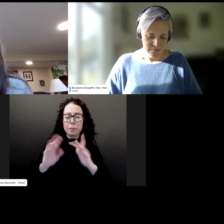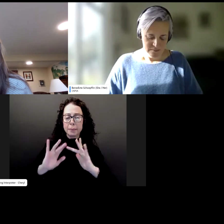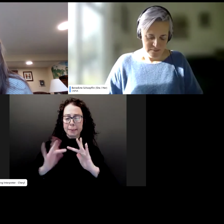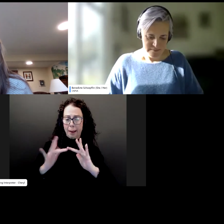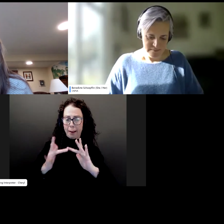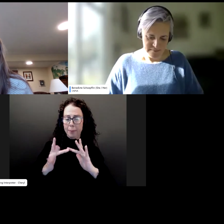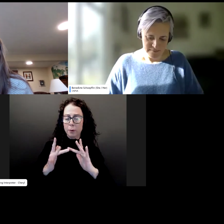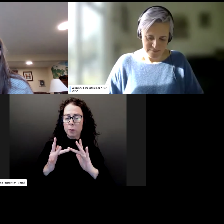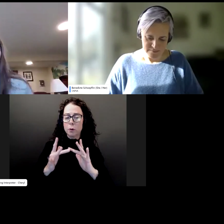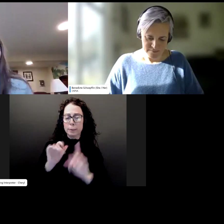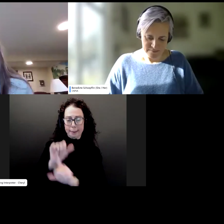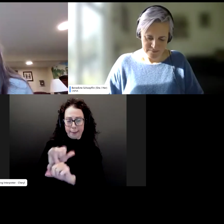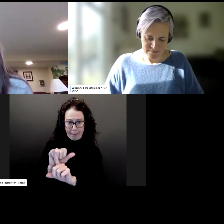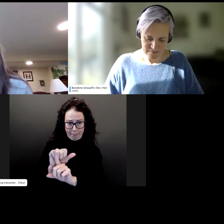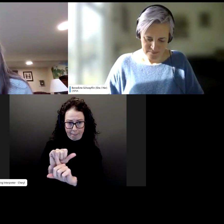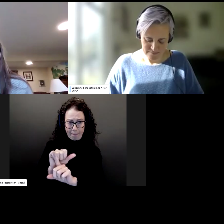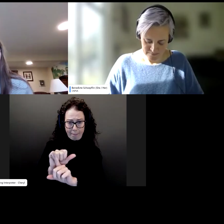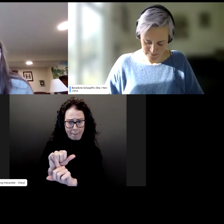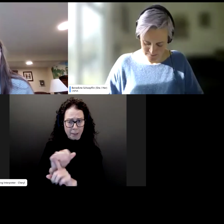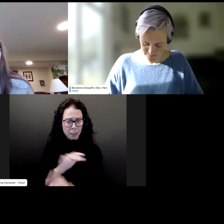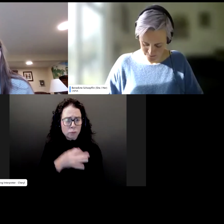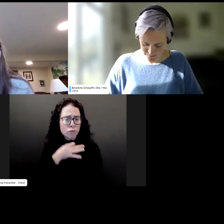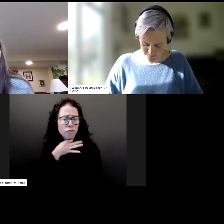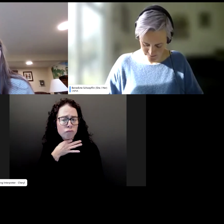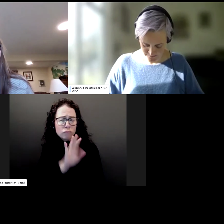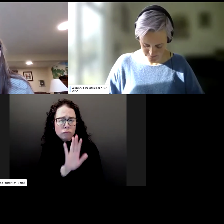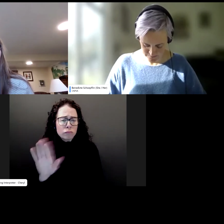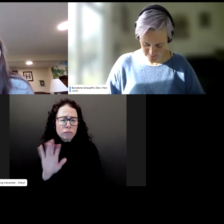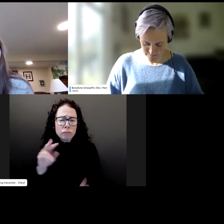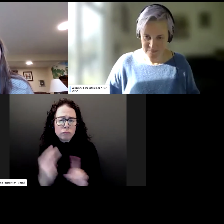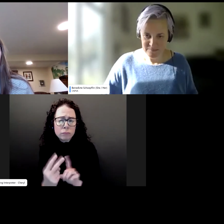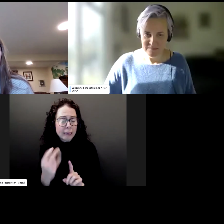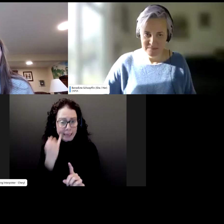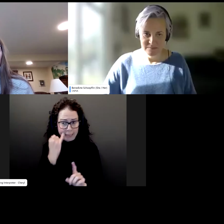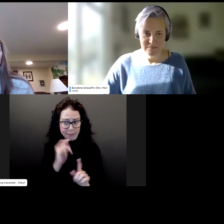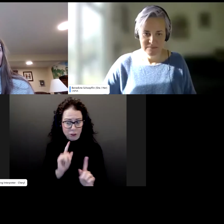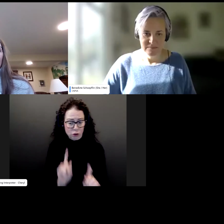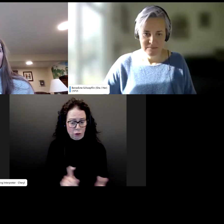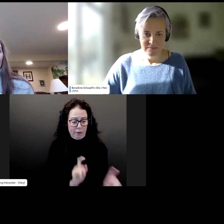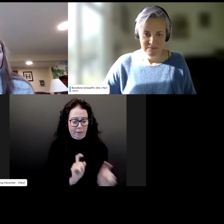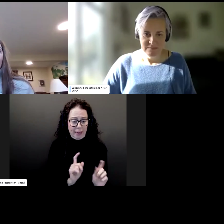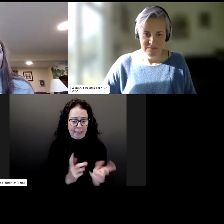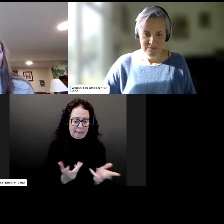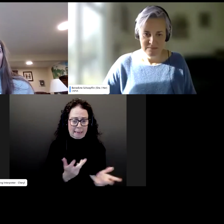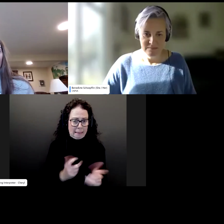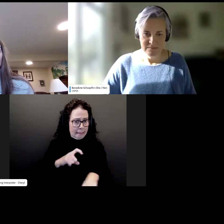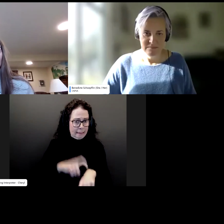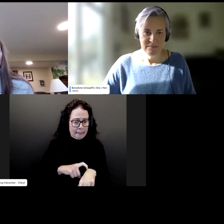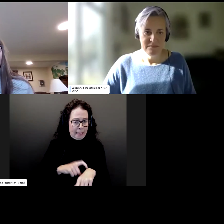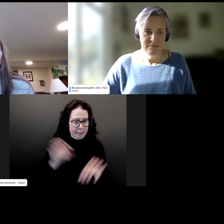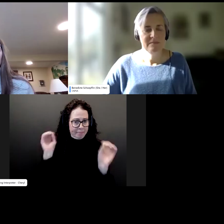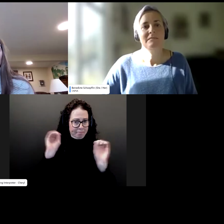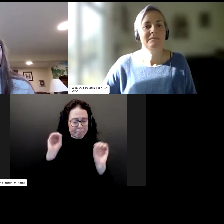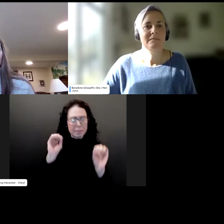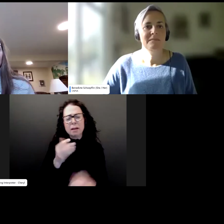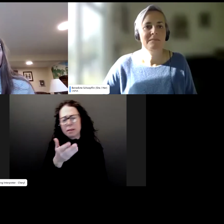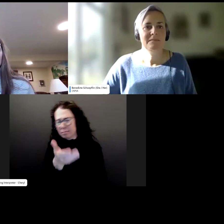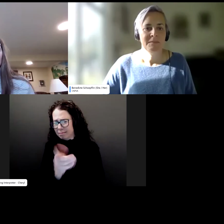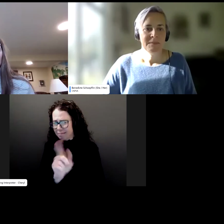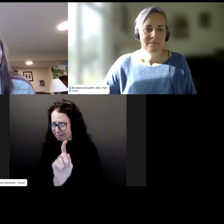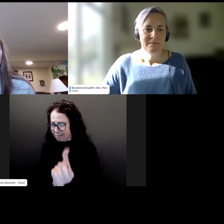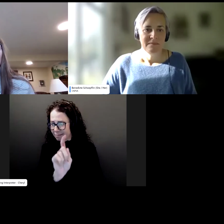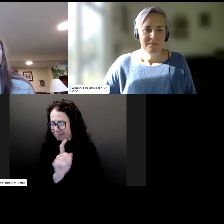This is just an addition, in case you don't get a chance to do the survey, just to getting some feedback for that. I do want to share